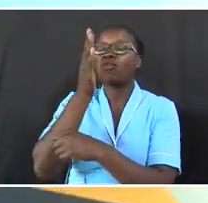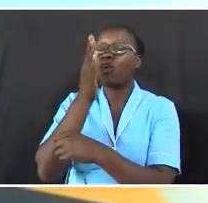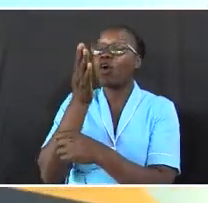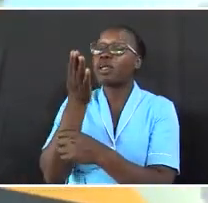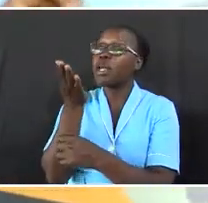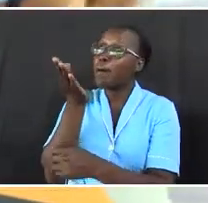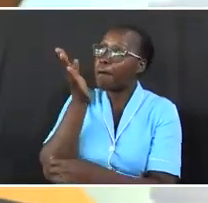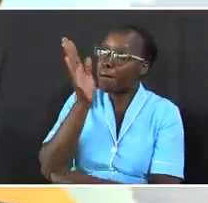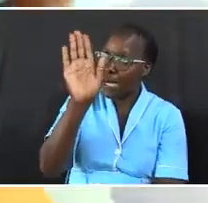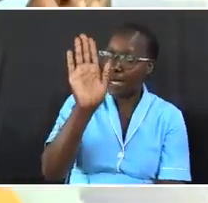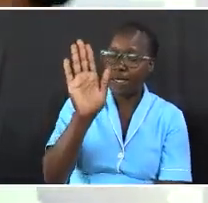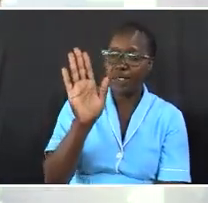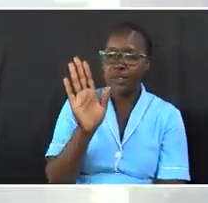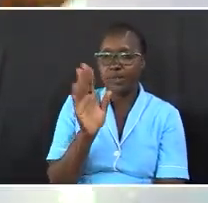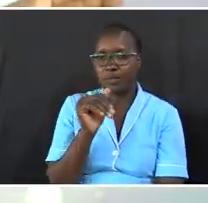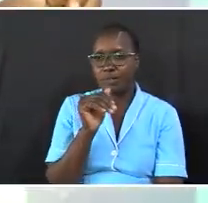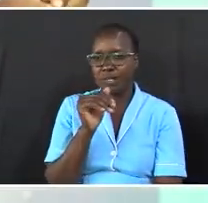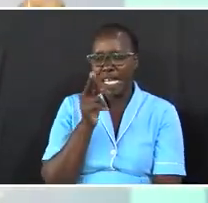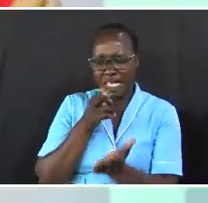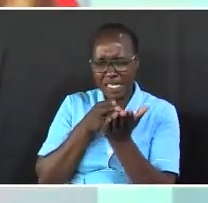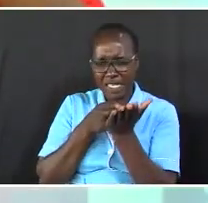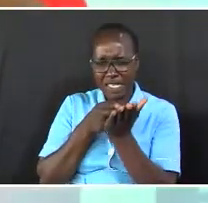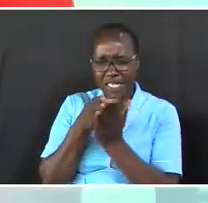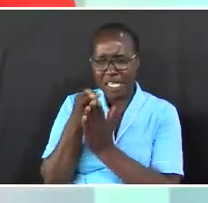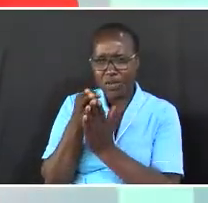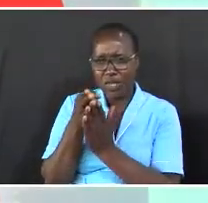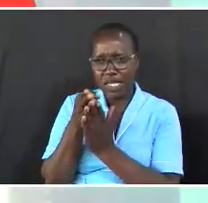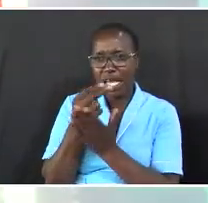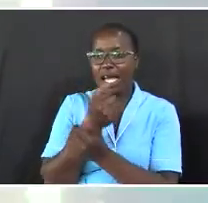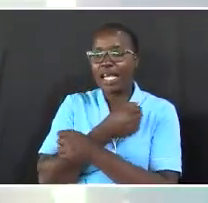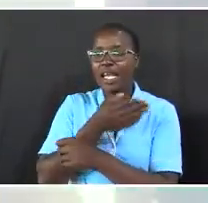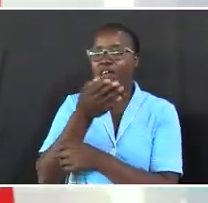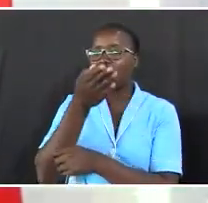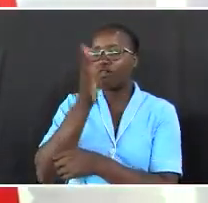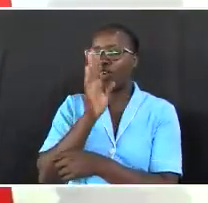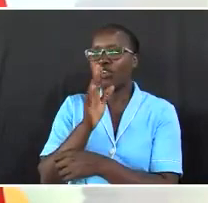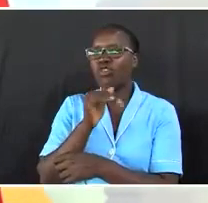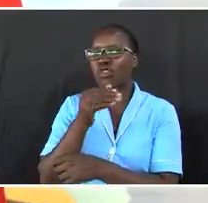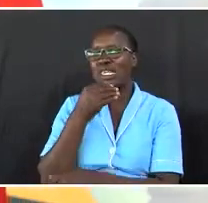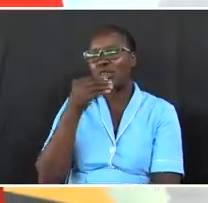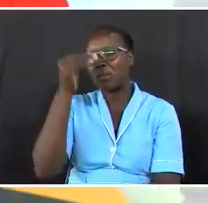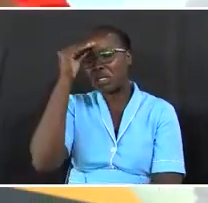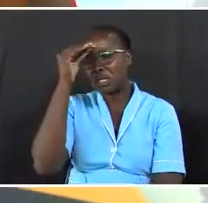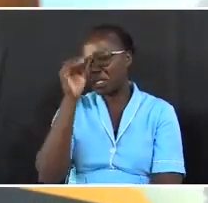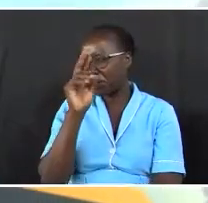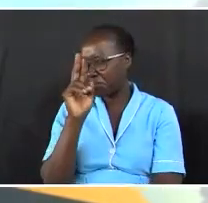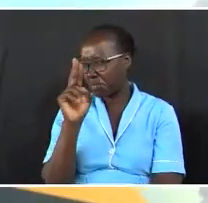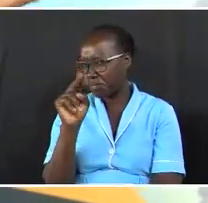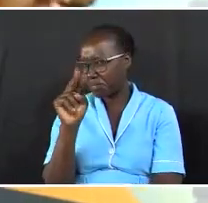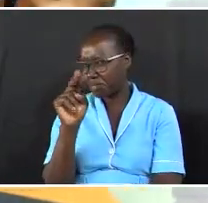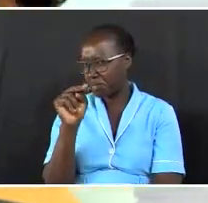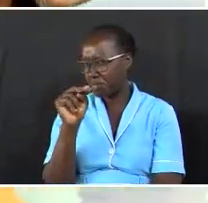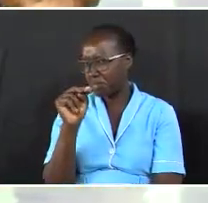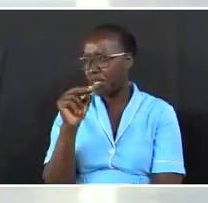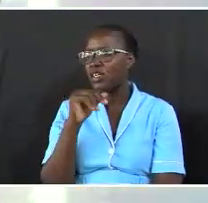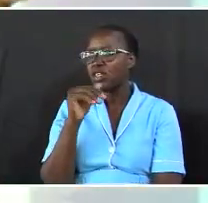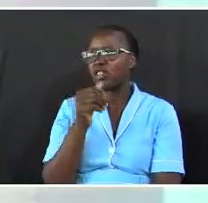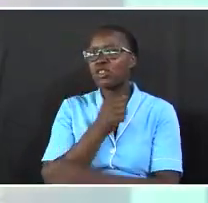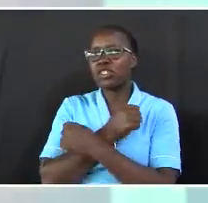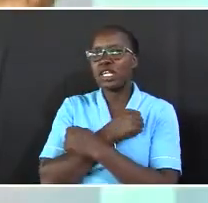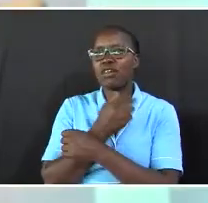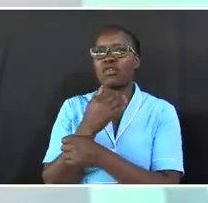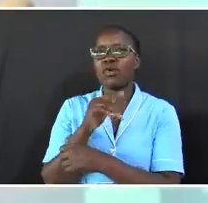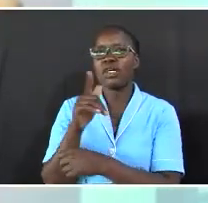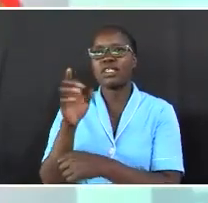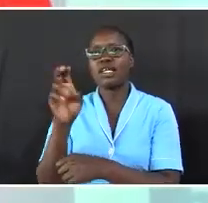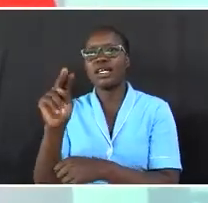A genuine love for God. Not the love that you are pretending. Not the love that you want Lena to